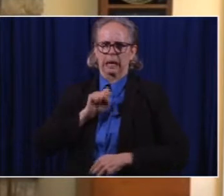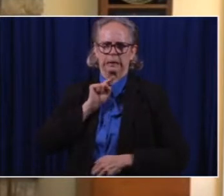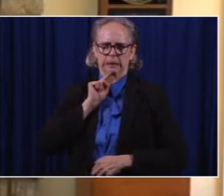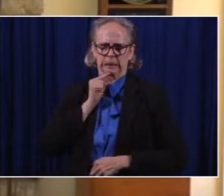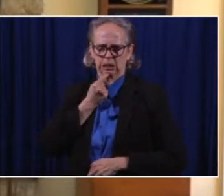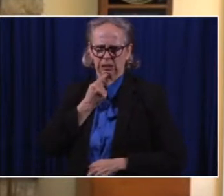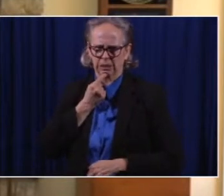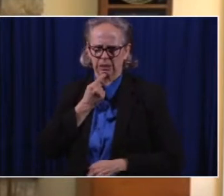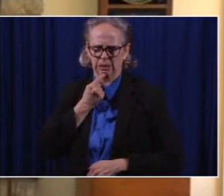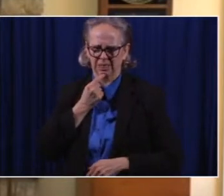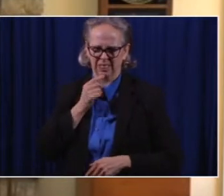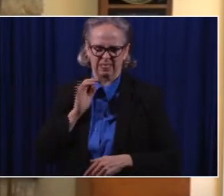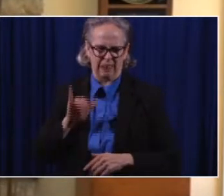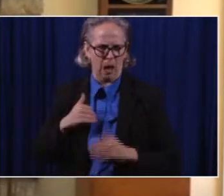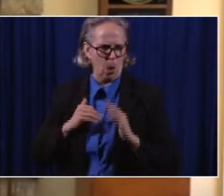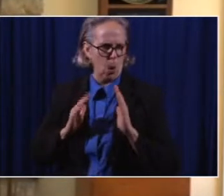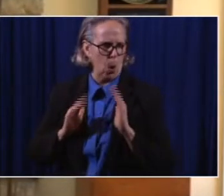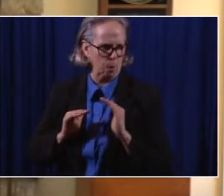than we had